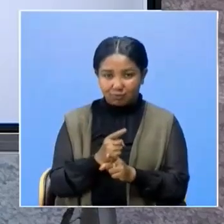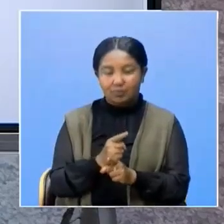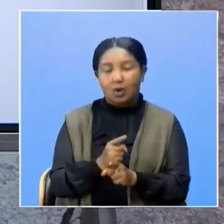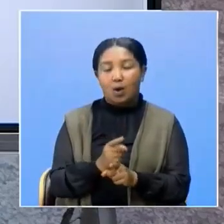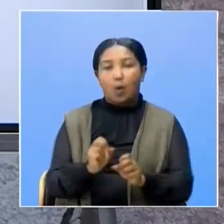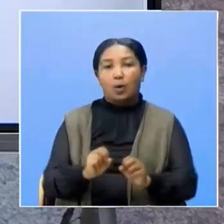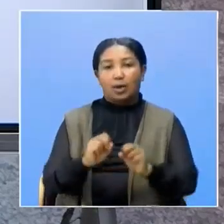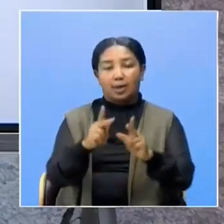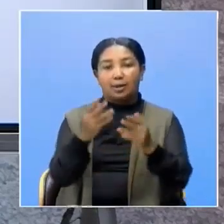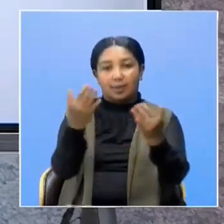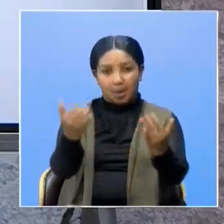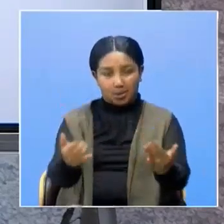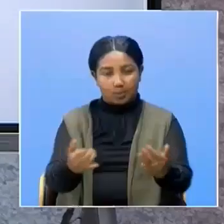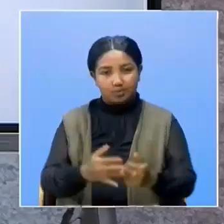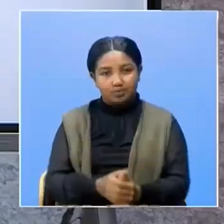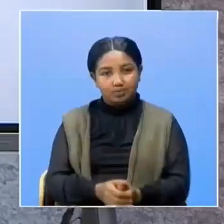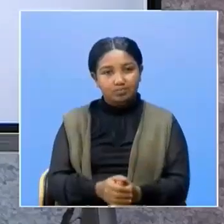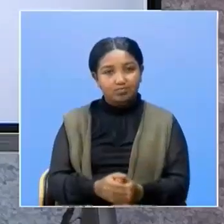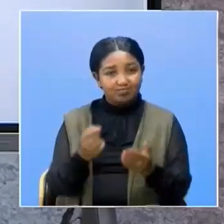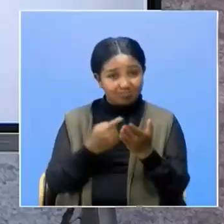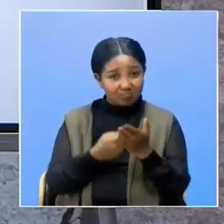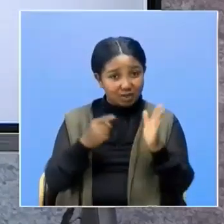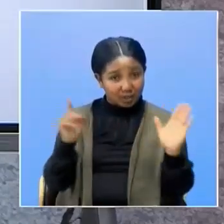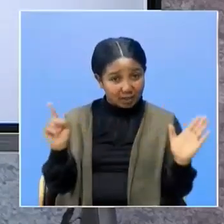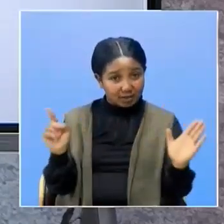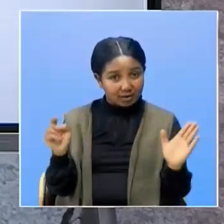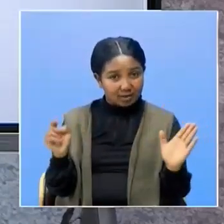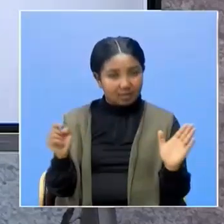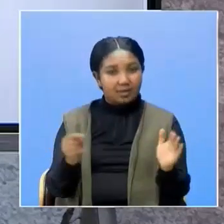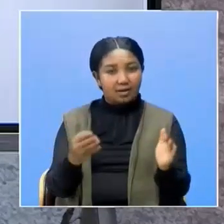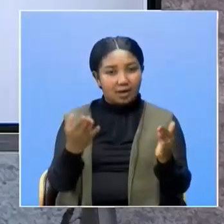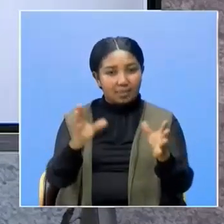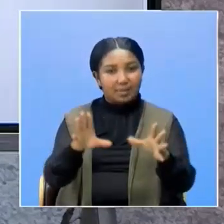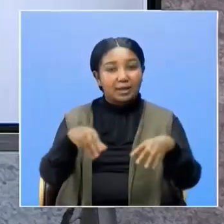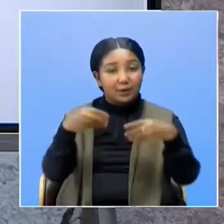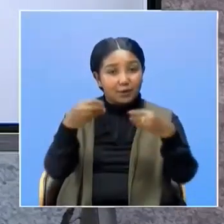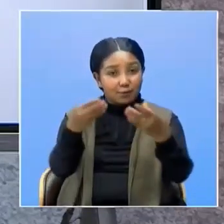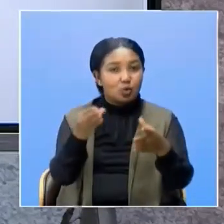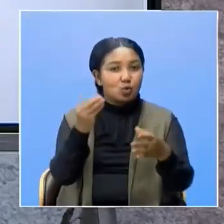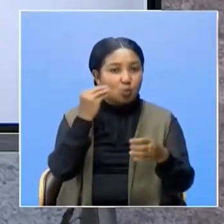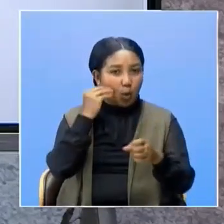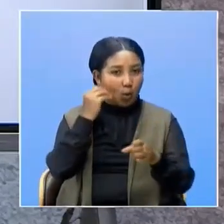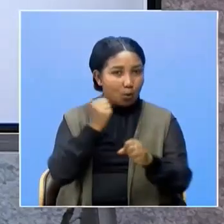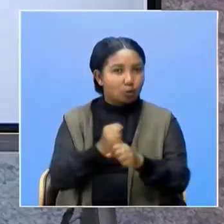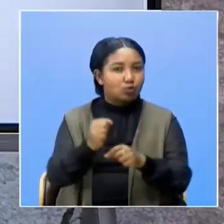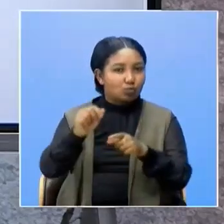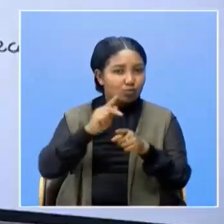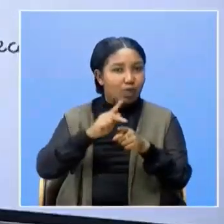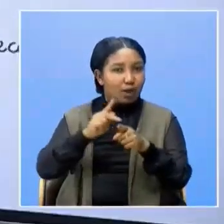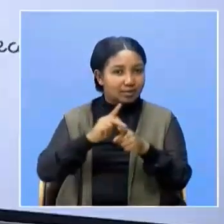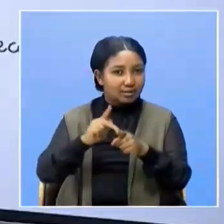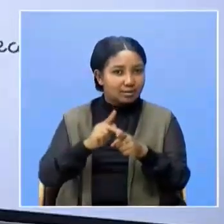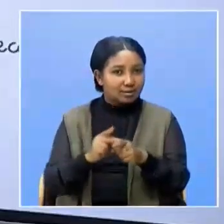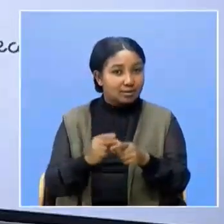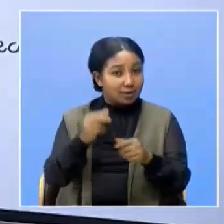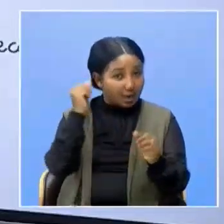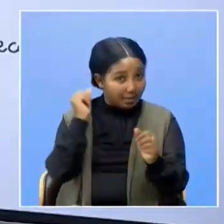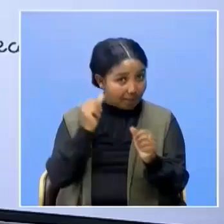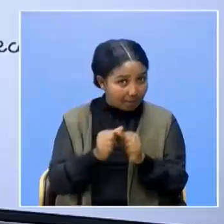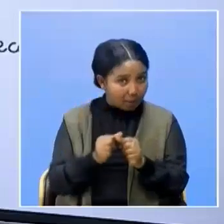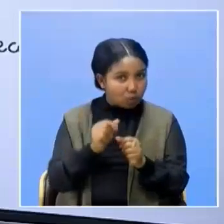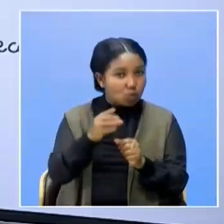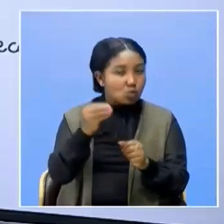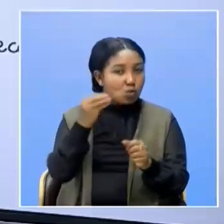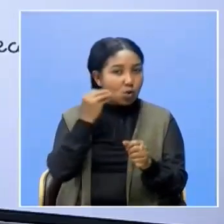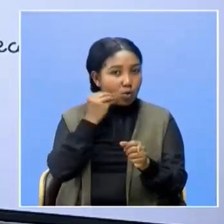Okay. Now, if we are clear with all of this, let me give you a homework to practice. But remember, your